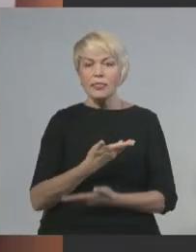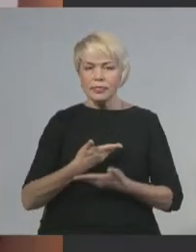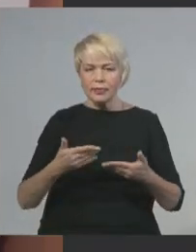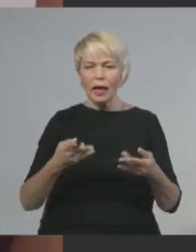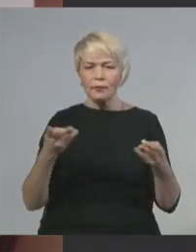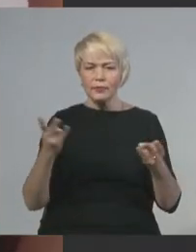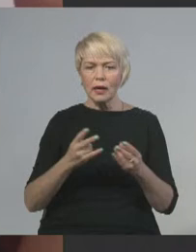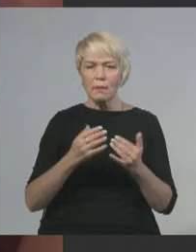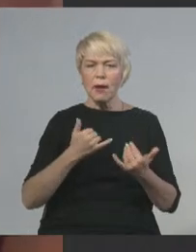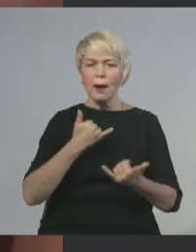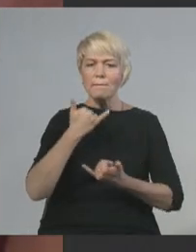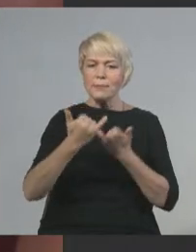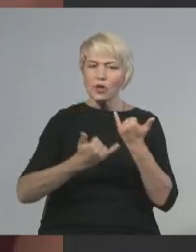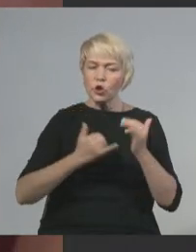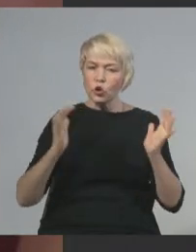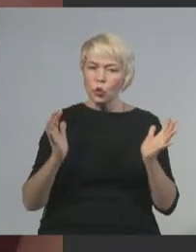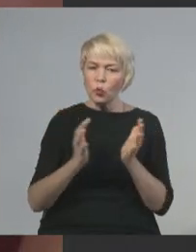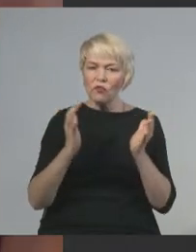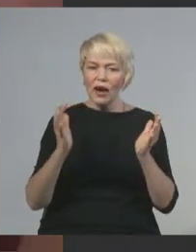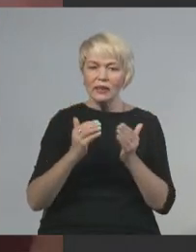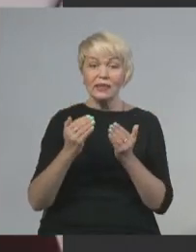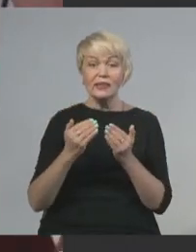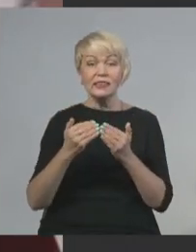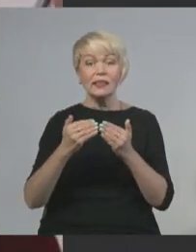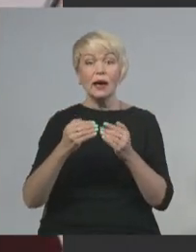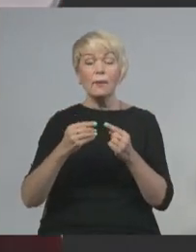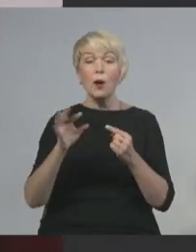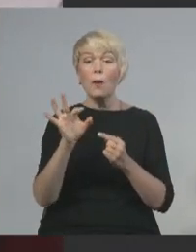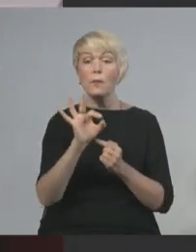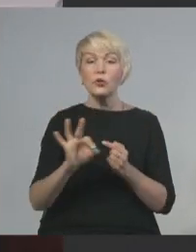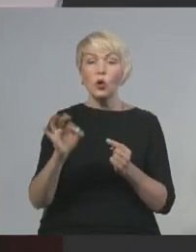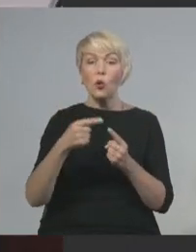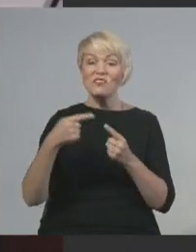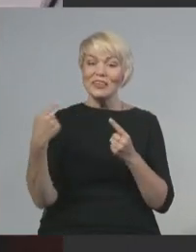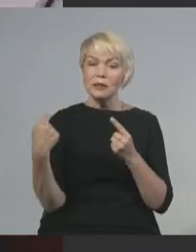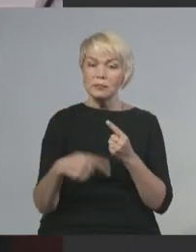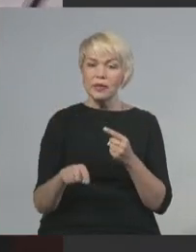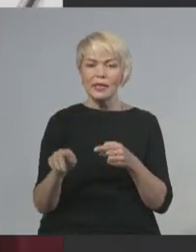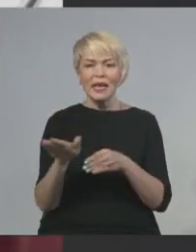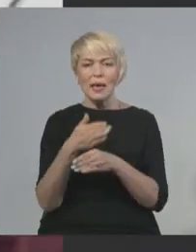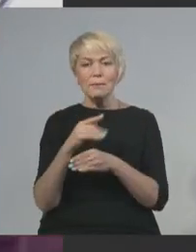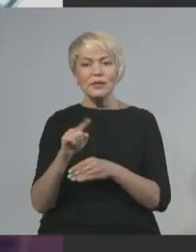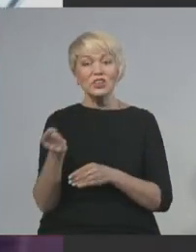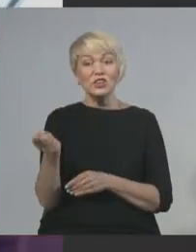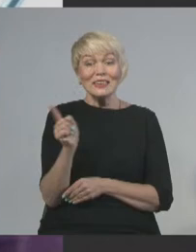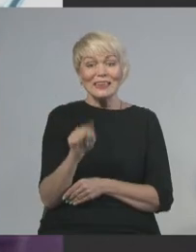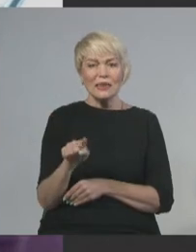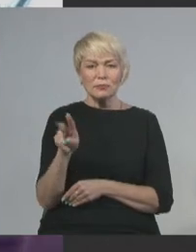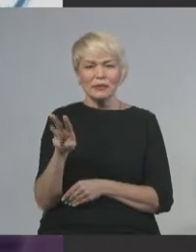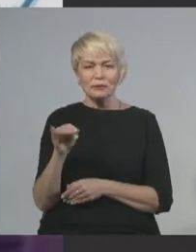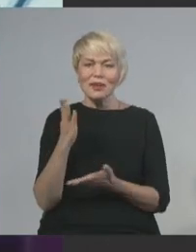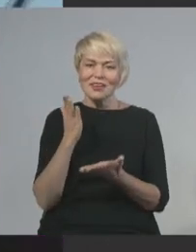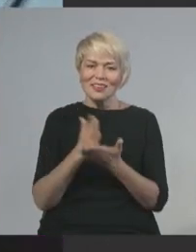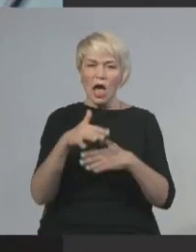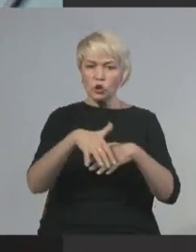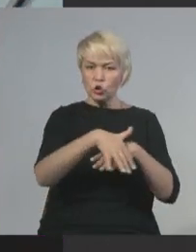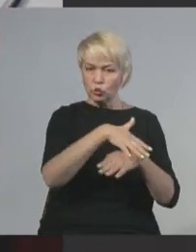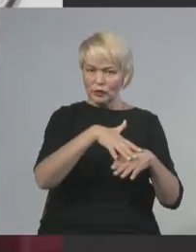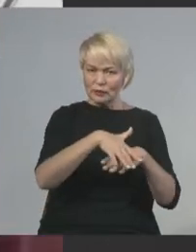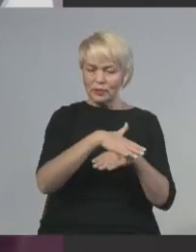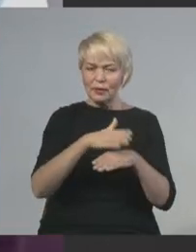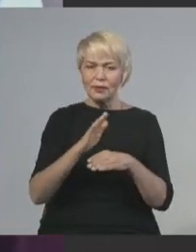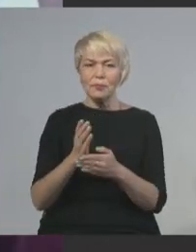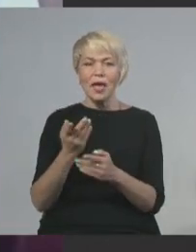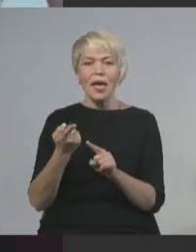between public service media and state and in this period when we are needed for a political uh